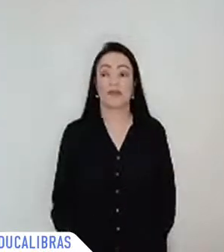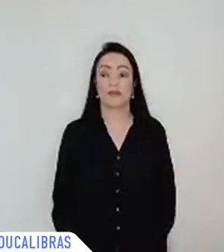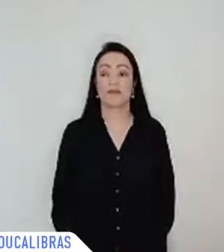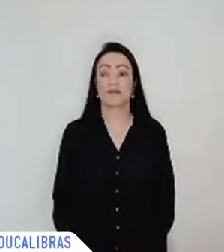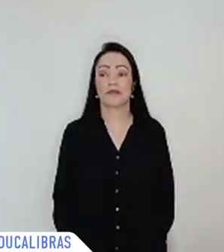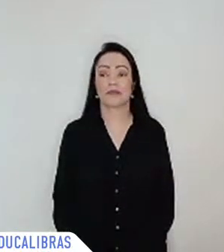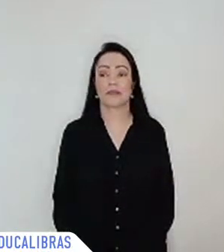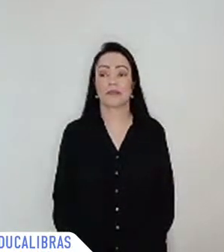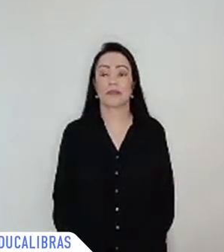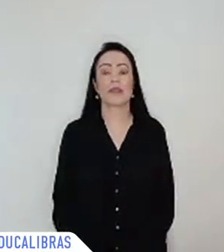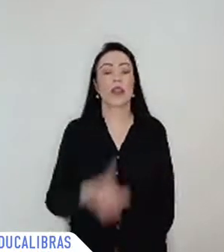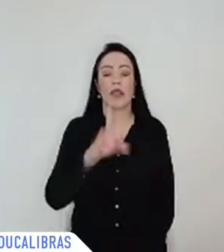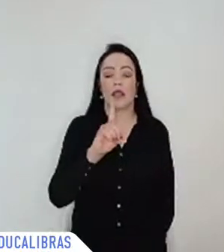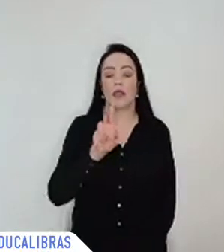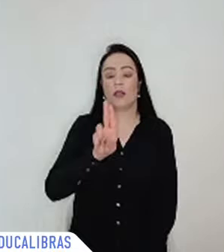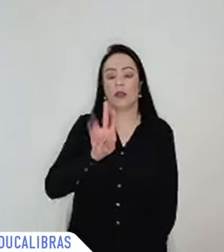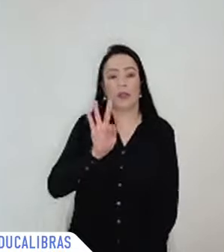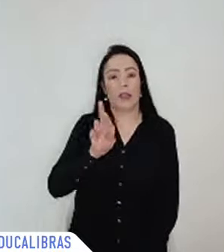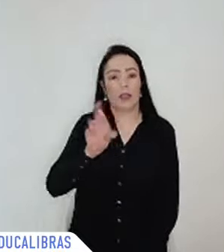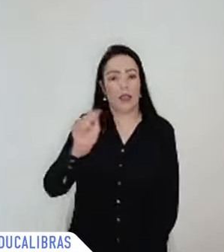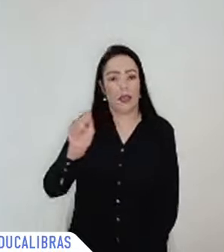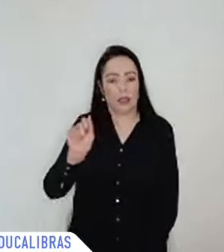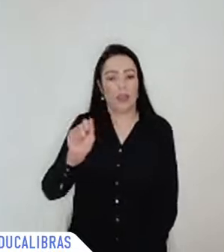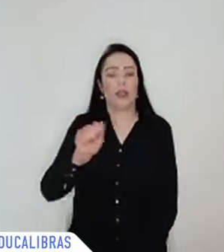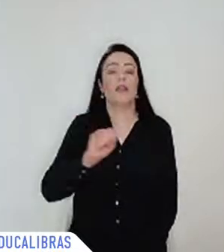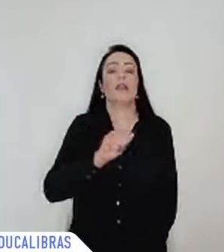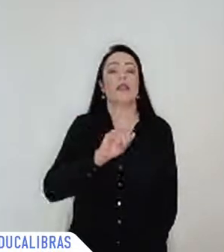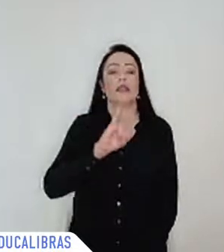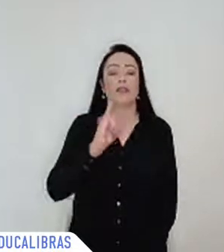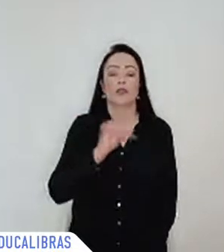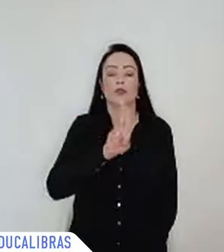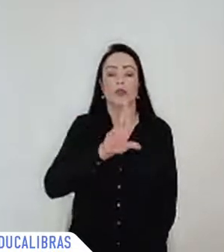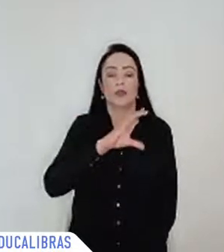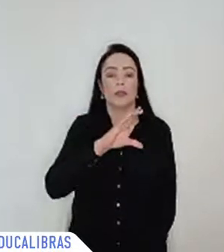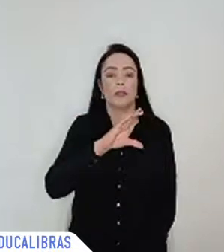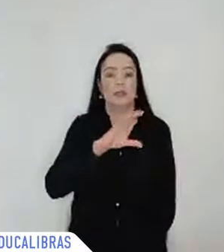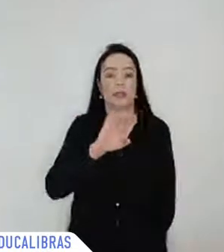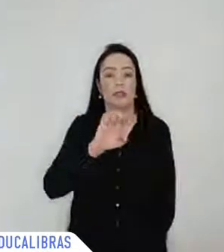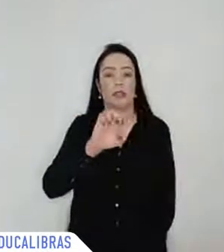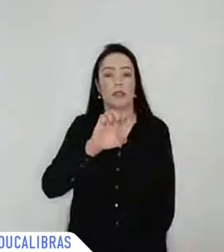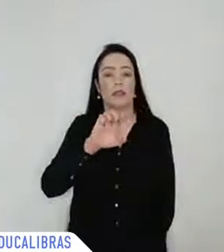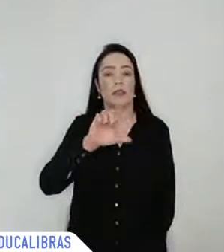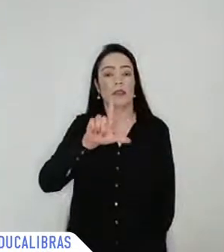time to think. We had Dutra, Juscelino,